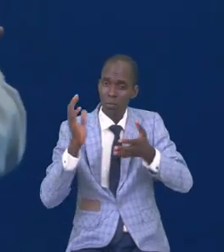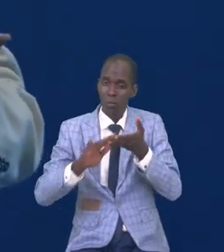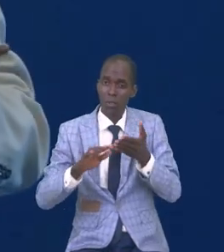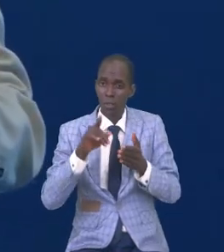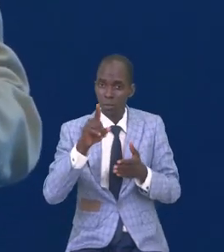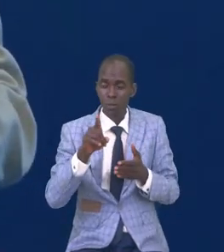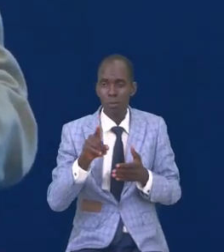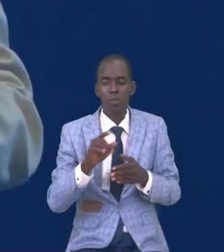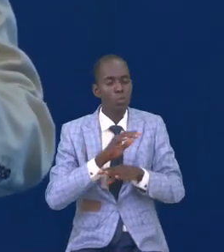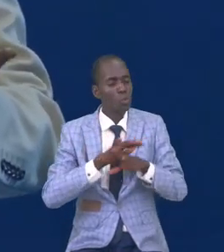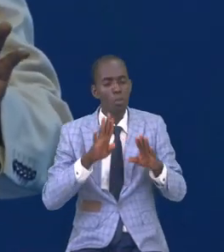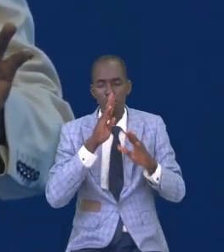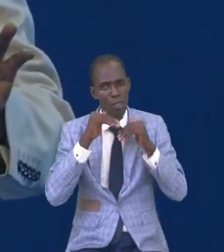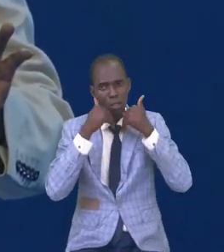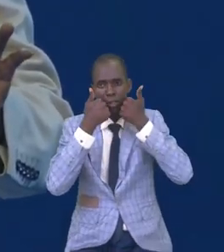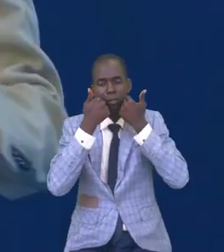any shame,